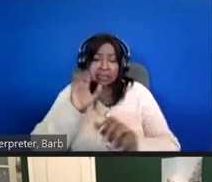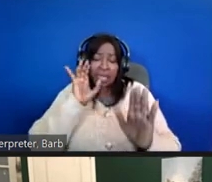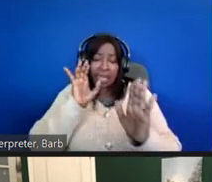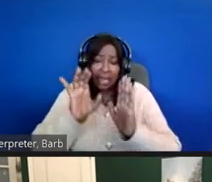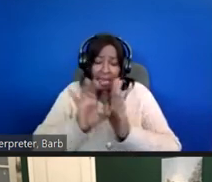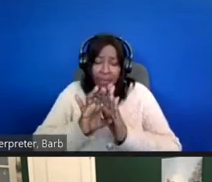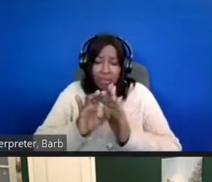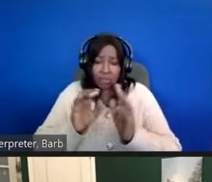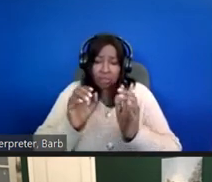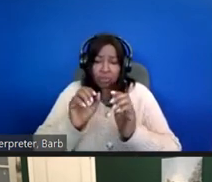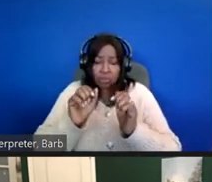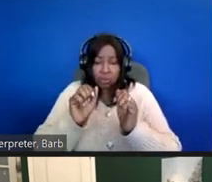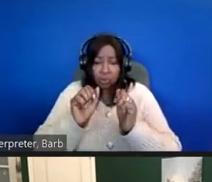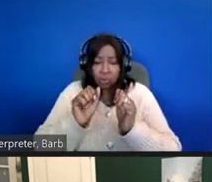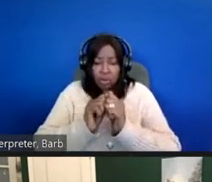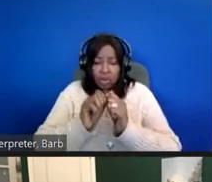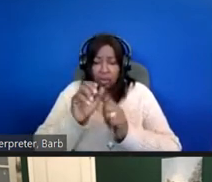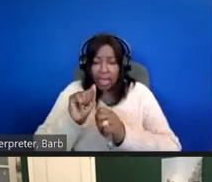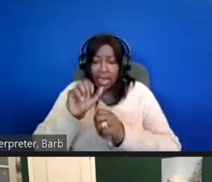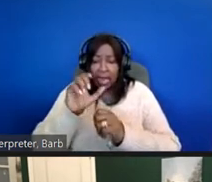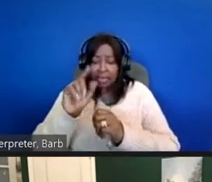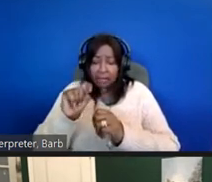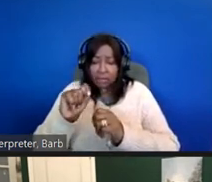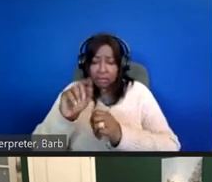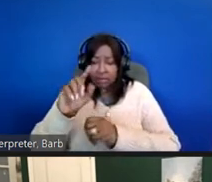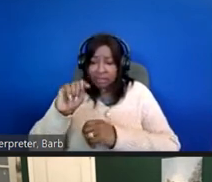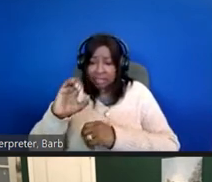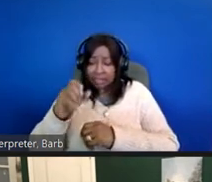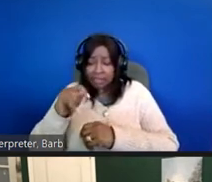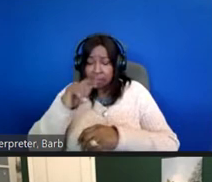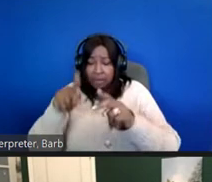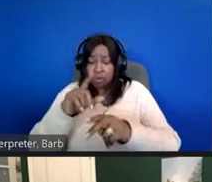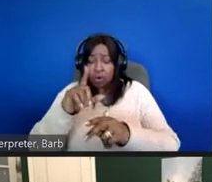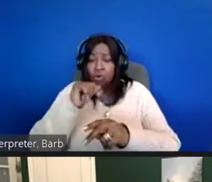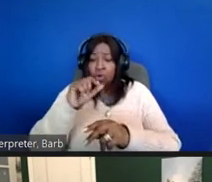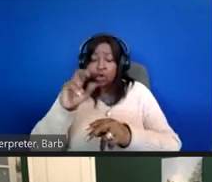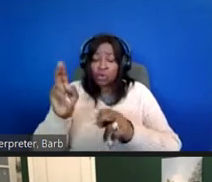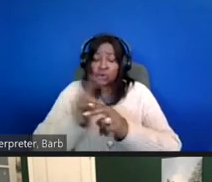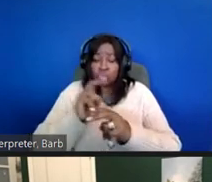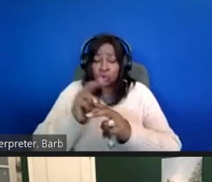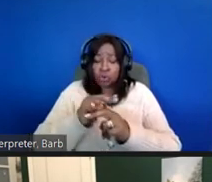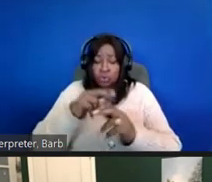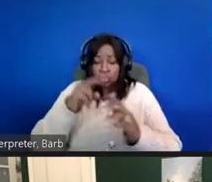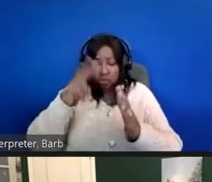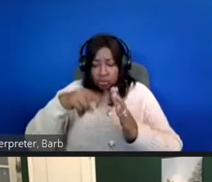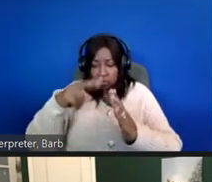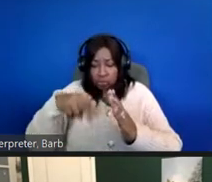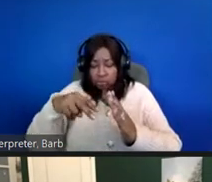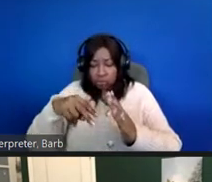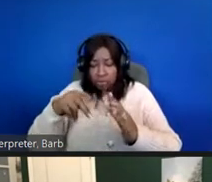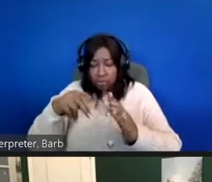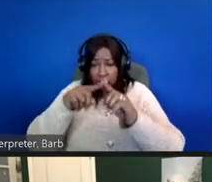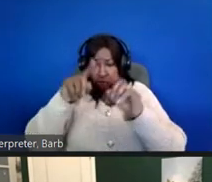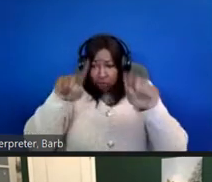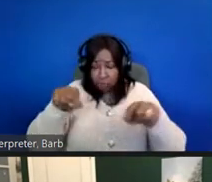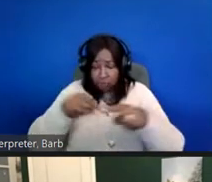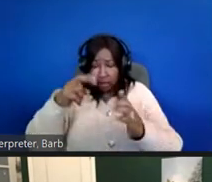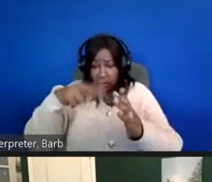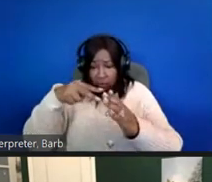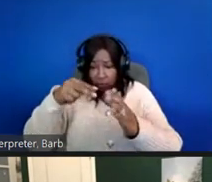alt text so that people who use screen readers, it'll read it aloud. Mm-hmm. So.